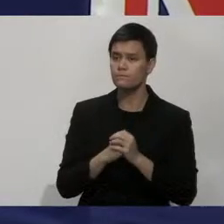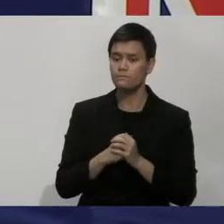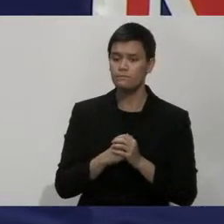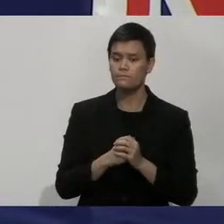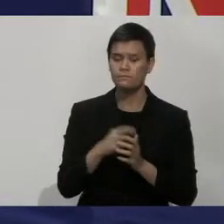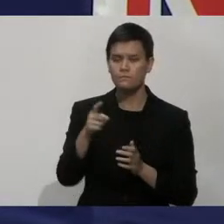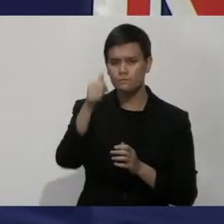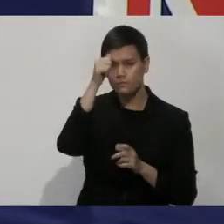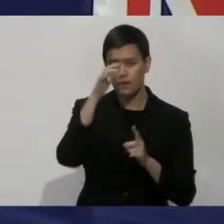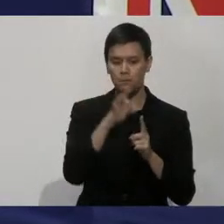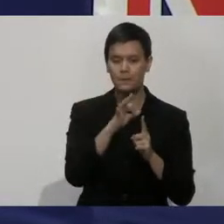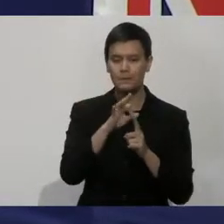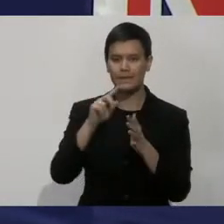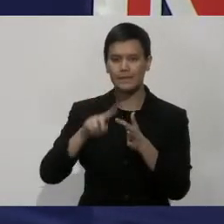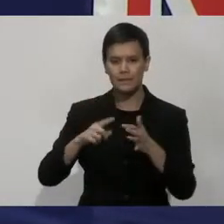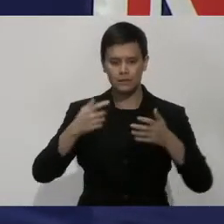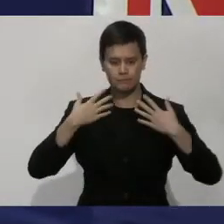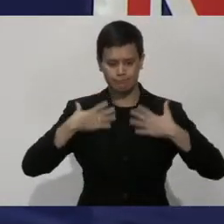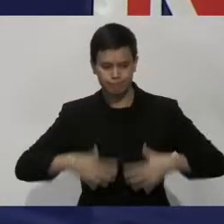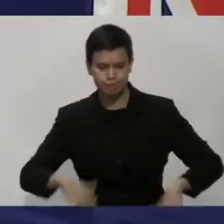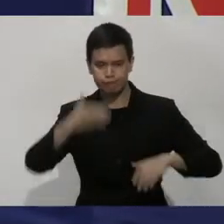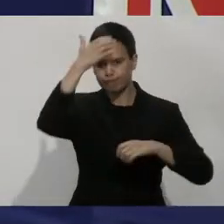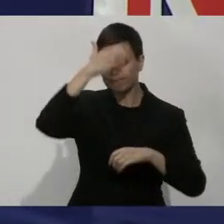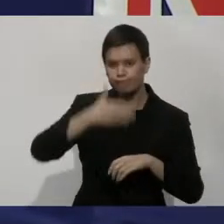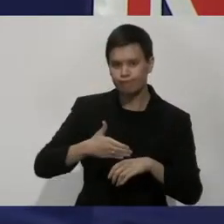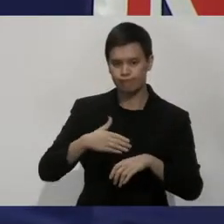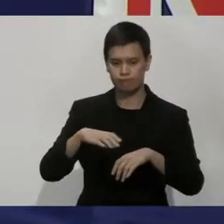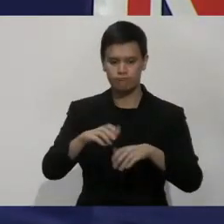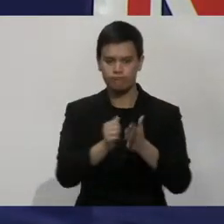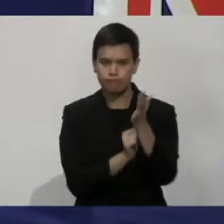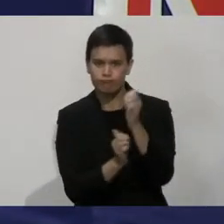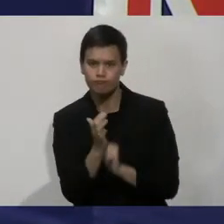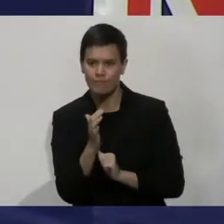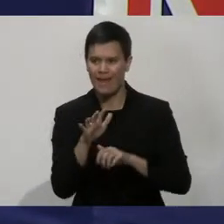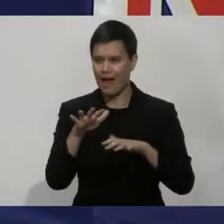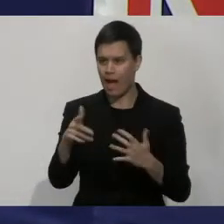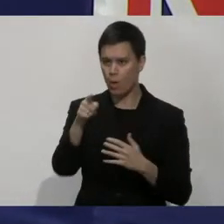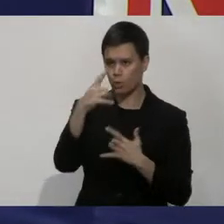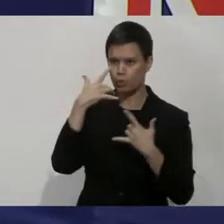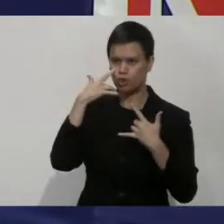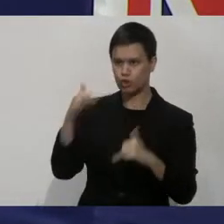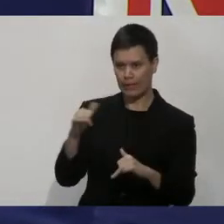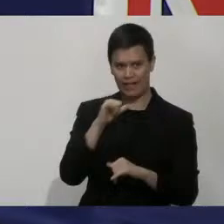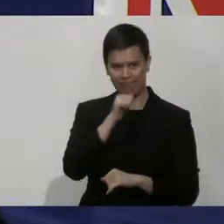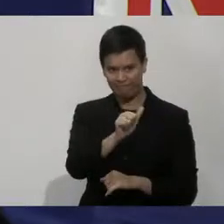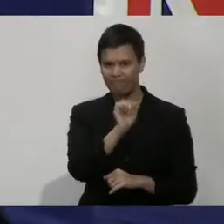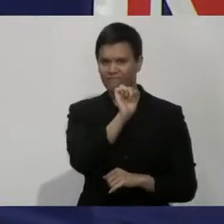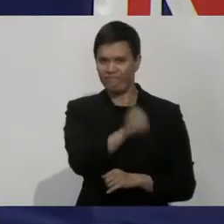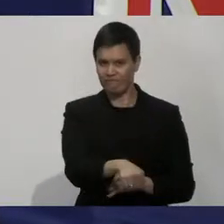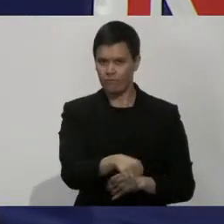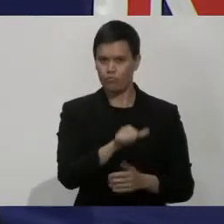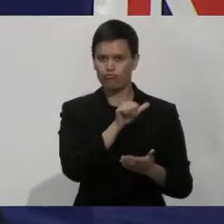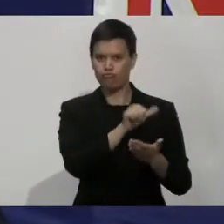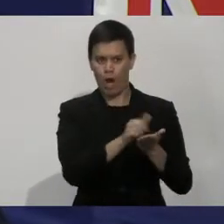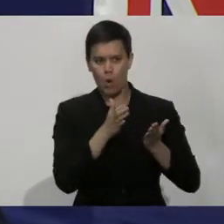PPE protocols are being followed in managed isolation facilities, specifically by maintenance workers going into rooms? Well,